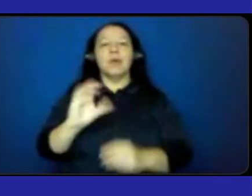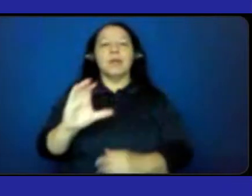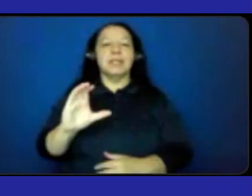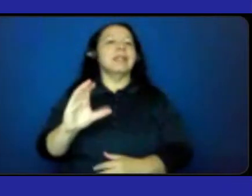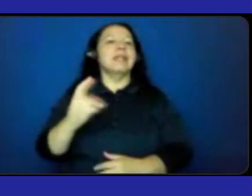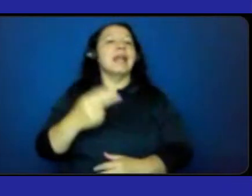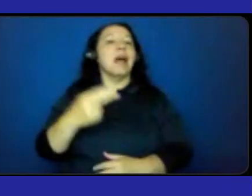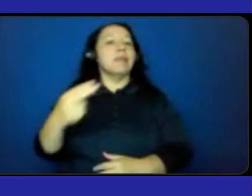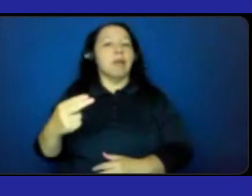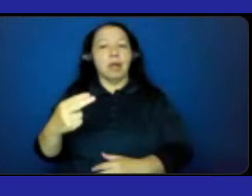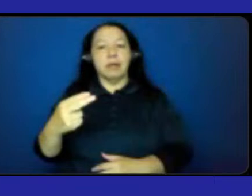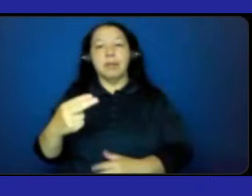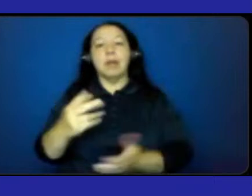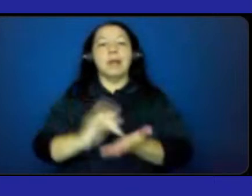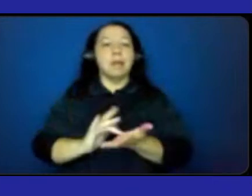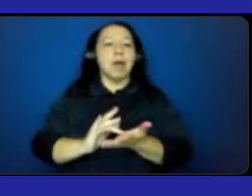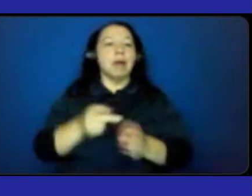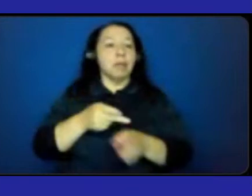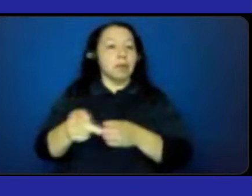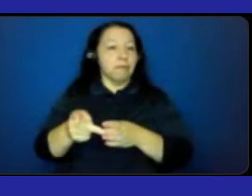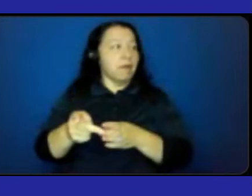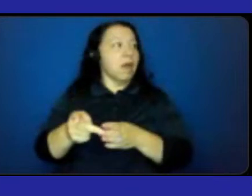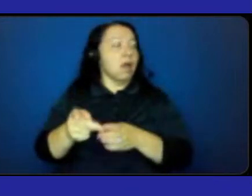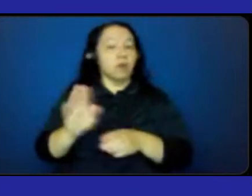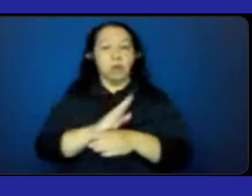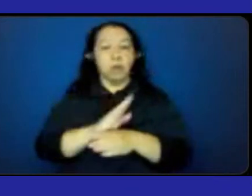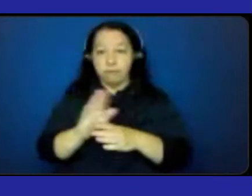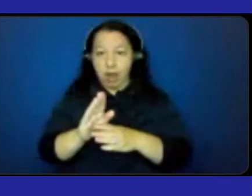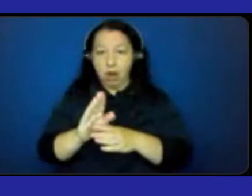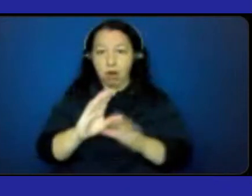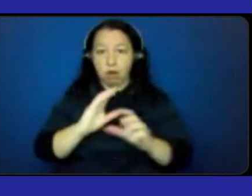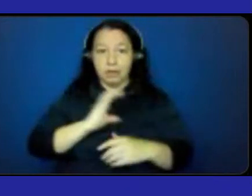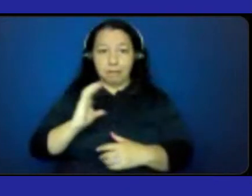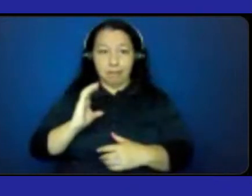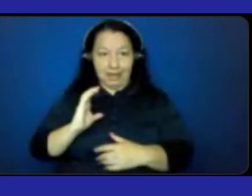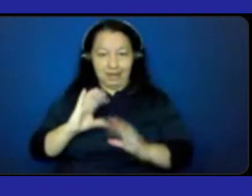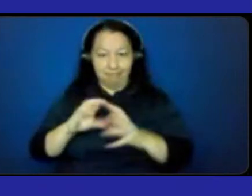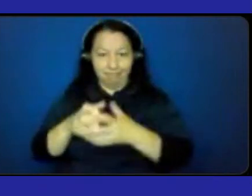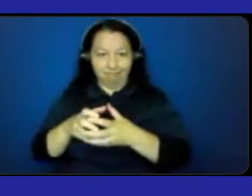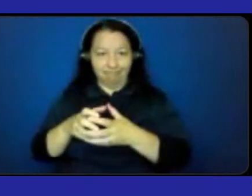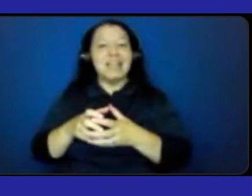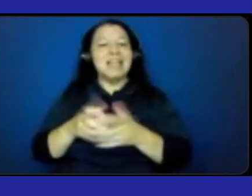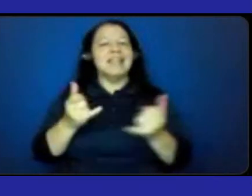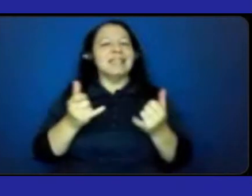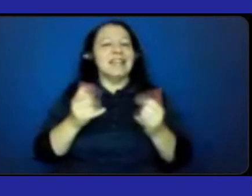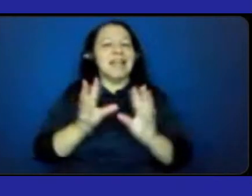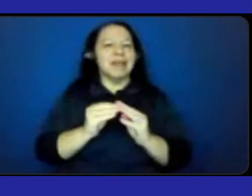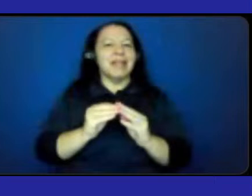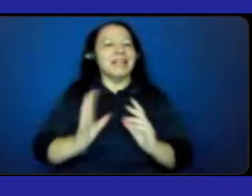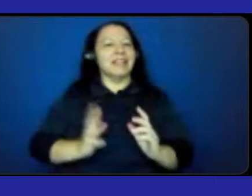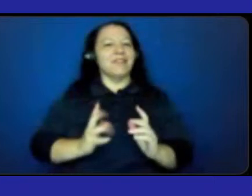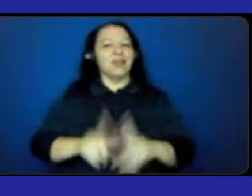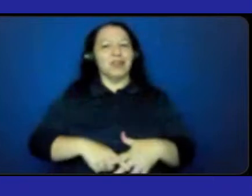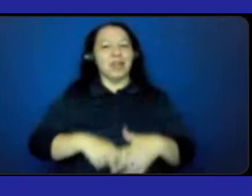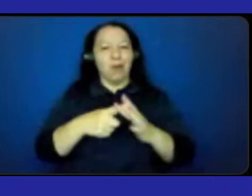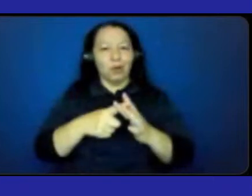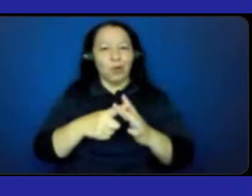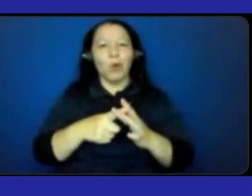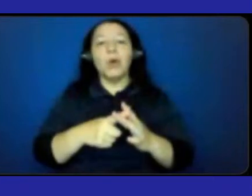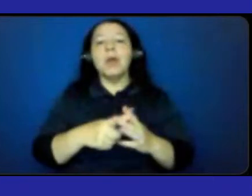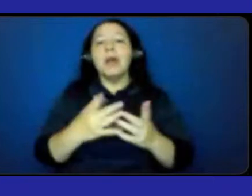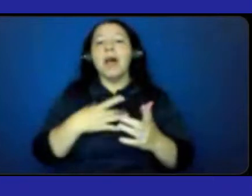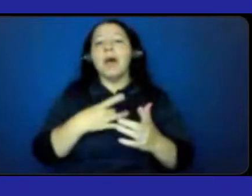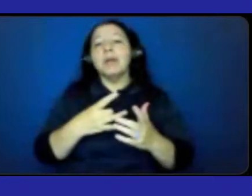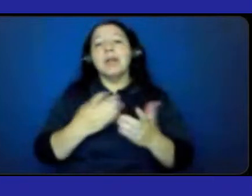and Hospitals Medical and Professional Affairs Committee. Today's meeting is officially called to order. I'd like to propose a motion